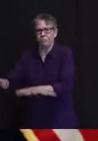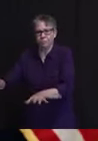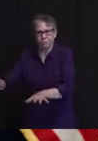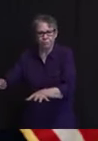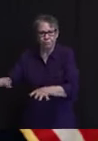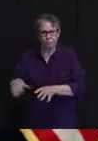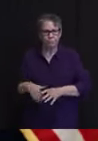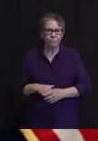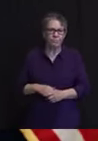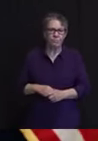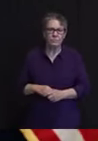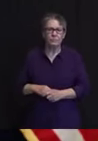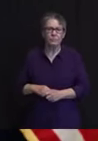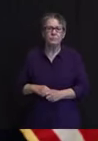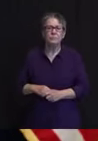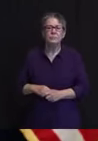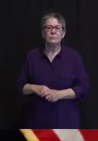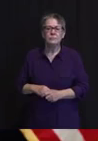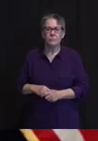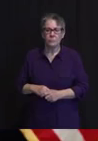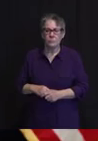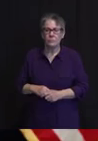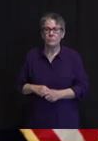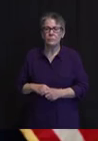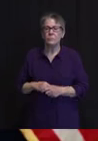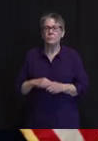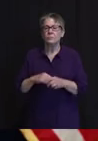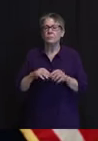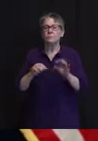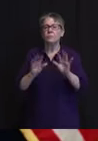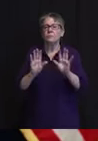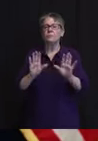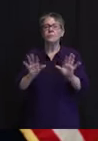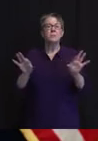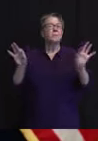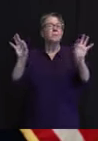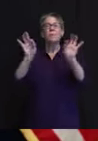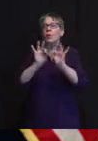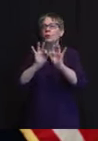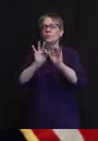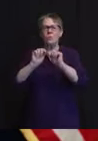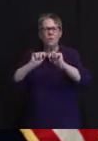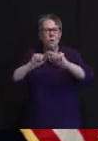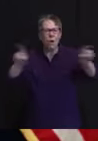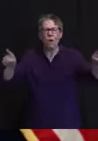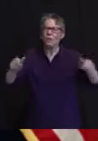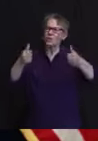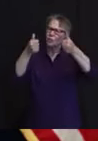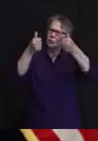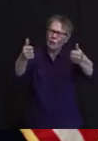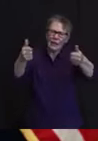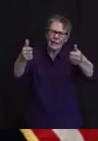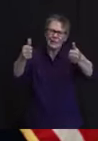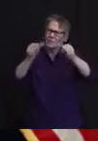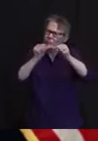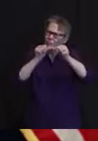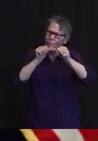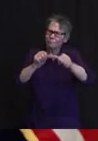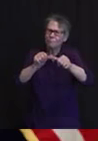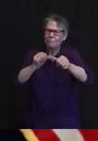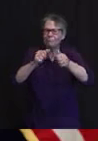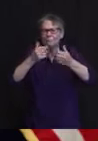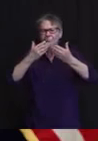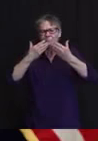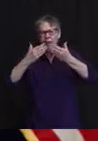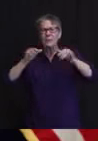an extraordinary job, we just got to make sure you keep doing it, is stay home. Literally stay home. And with that, we will crack